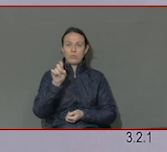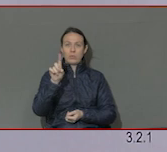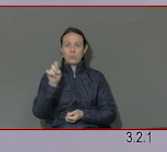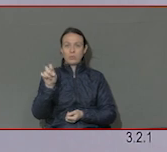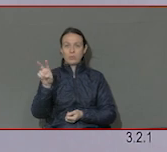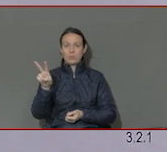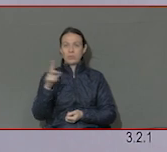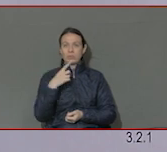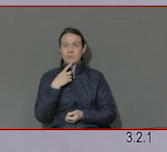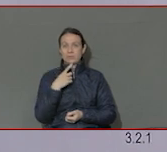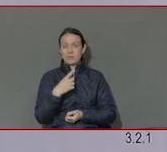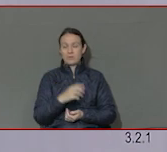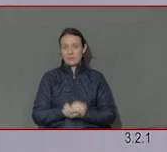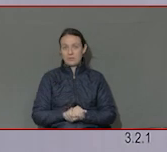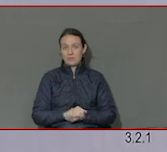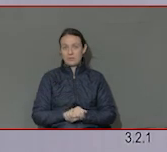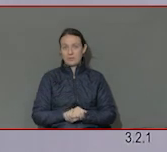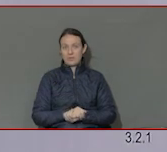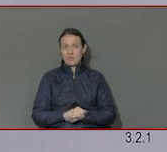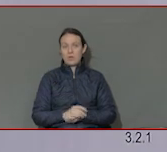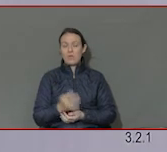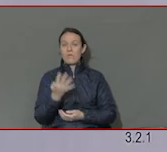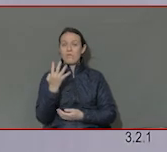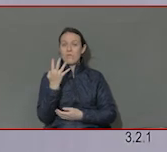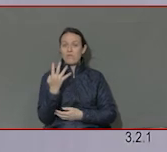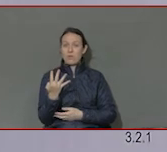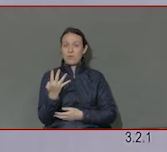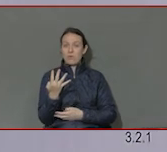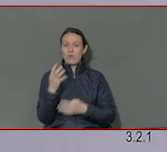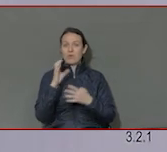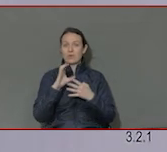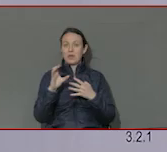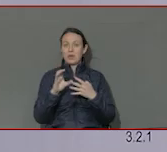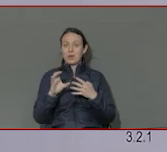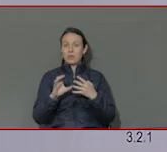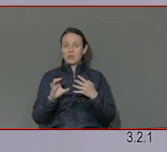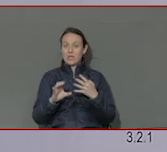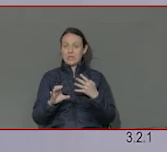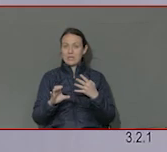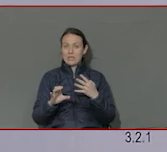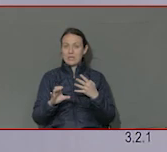3.1.2, it says give 4 characteristics of the what?